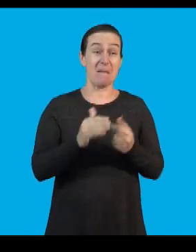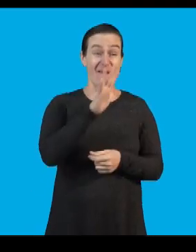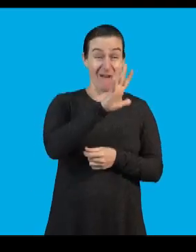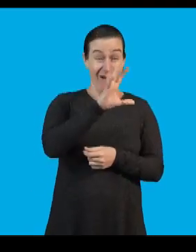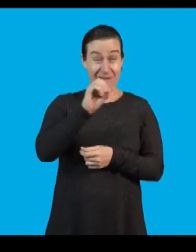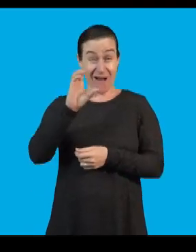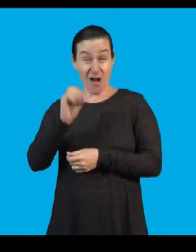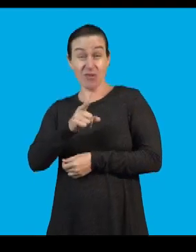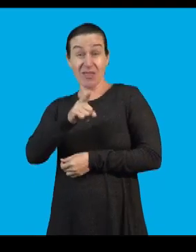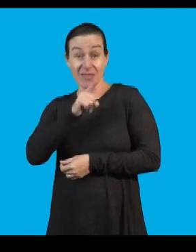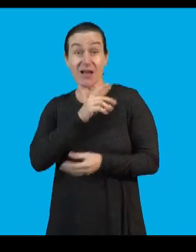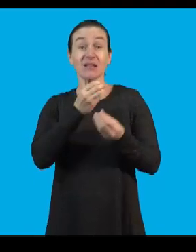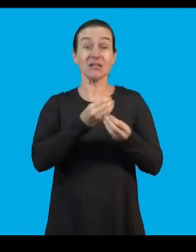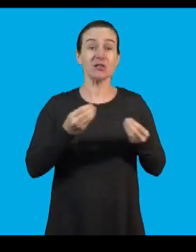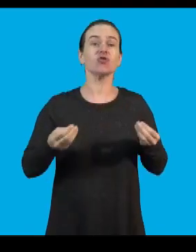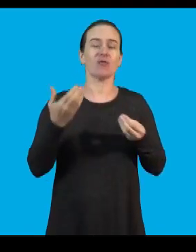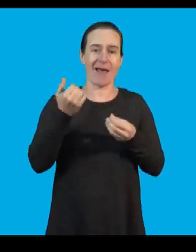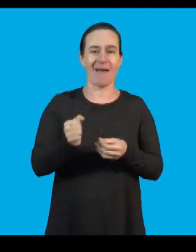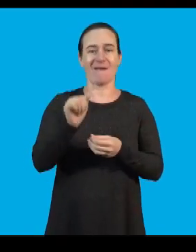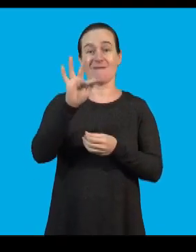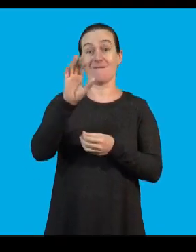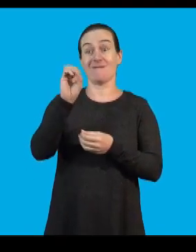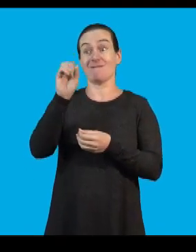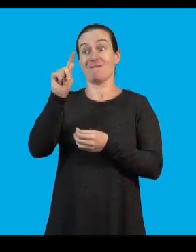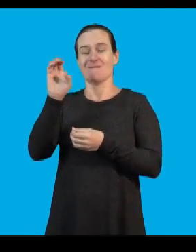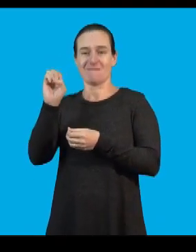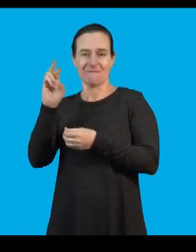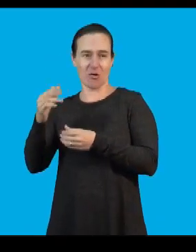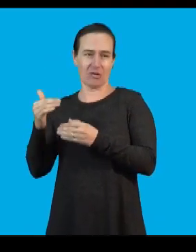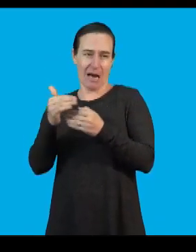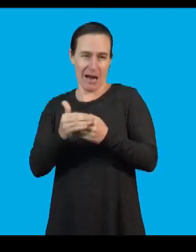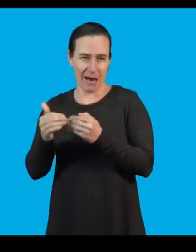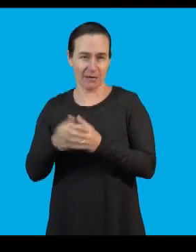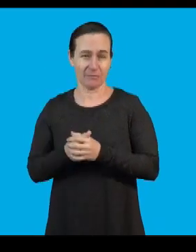placed in foster care, leaving a large number still waiting to be placed.